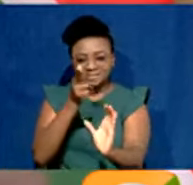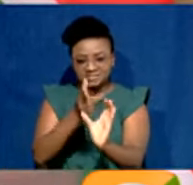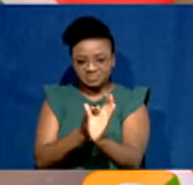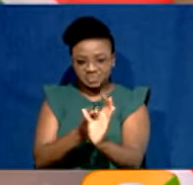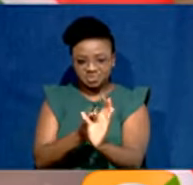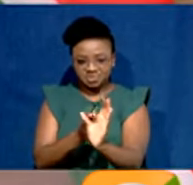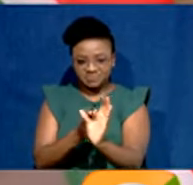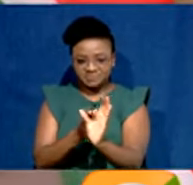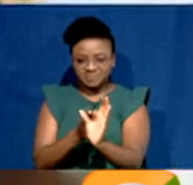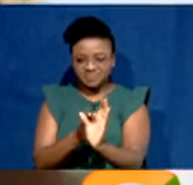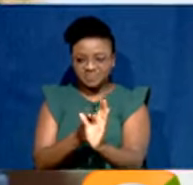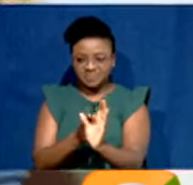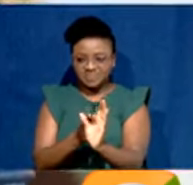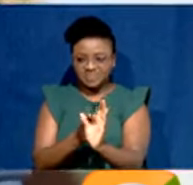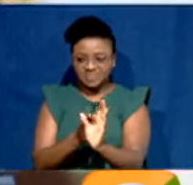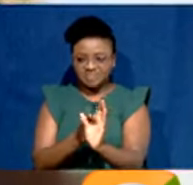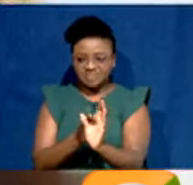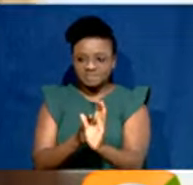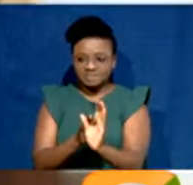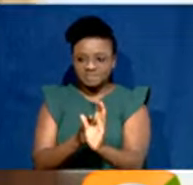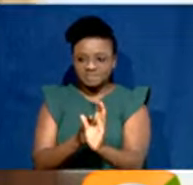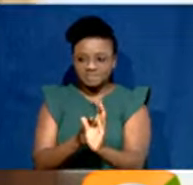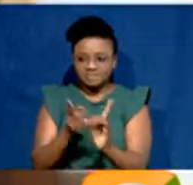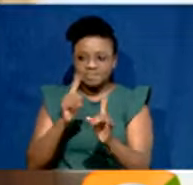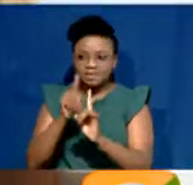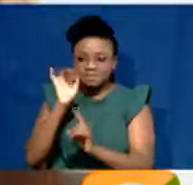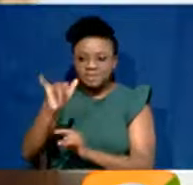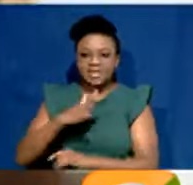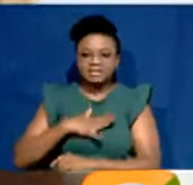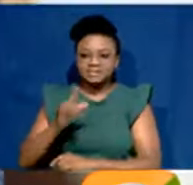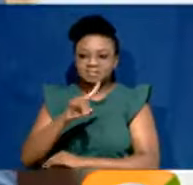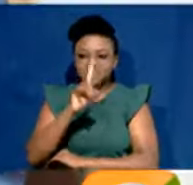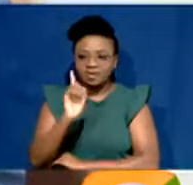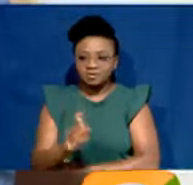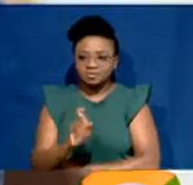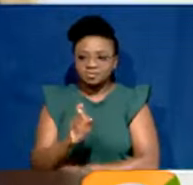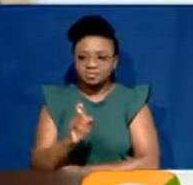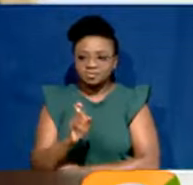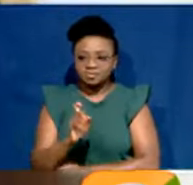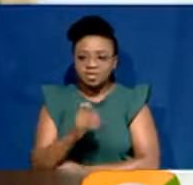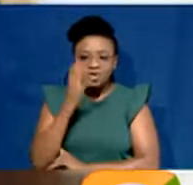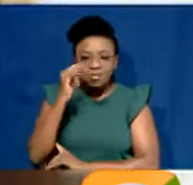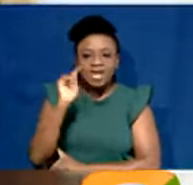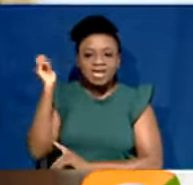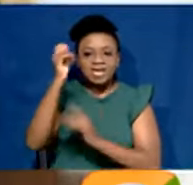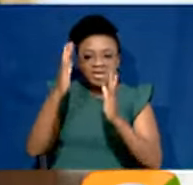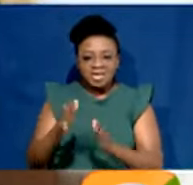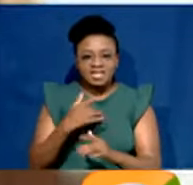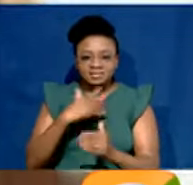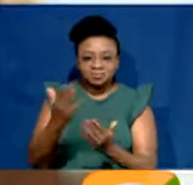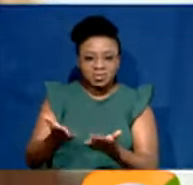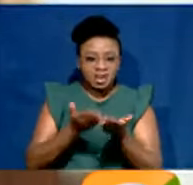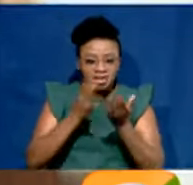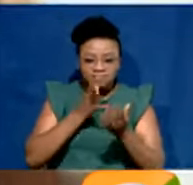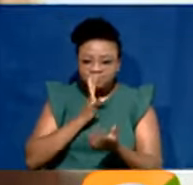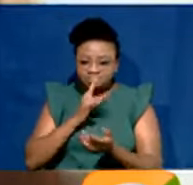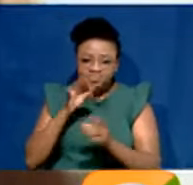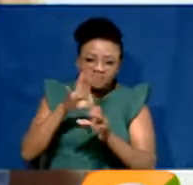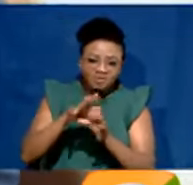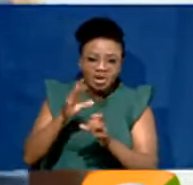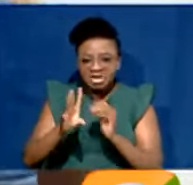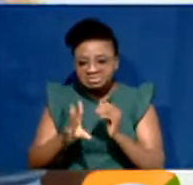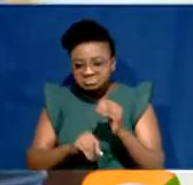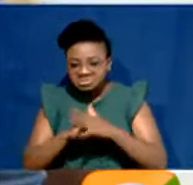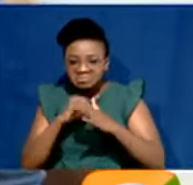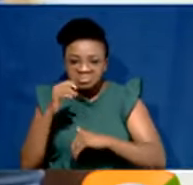And that is the essence of my question, Mr. President, if I may conclude it. That is the essence of the question, because Kenyans will speak. It will go to the floor of the House. Mm-hmm. They spoke